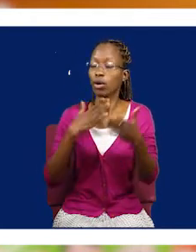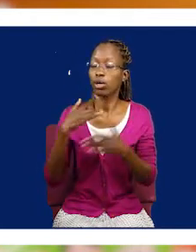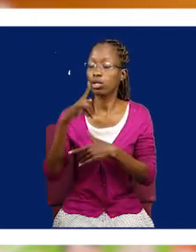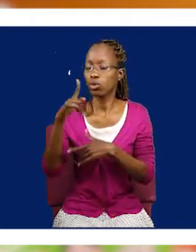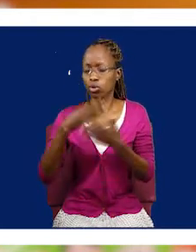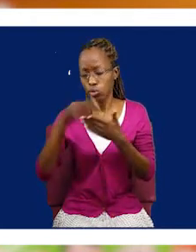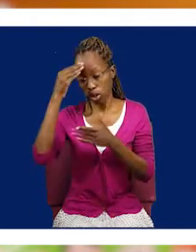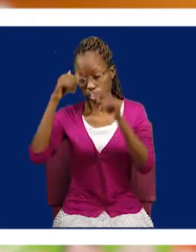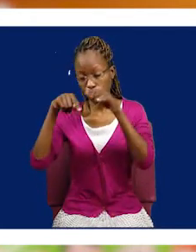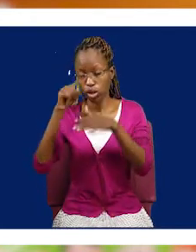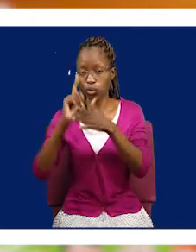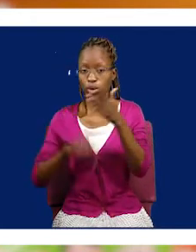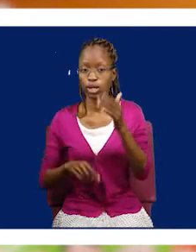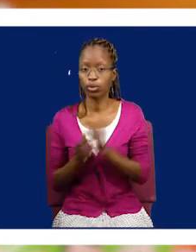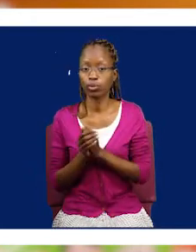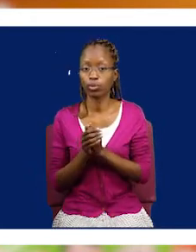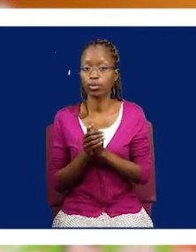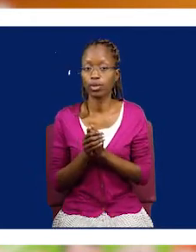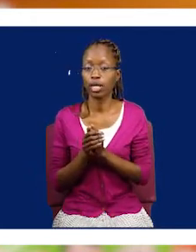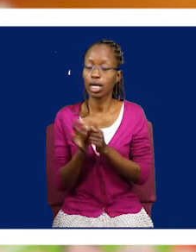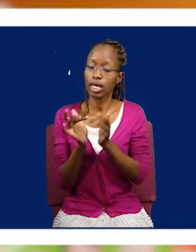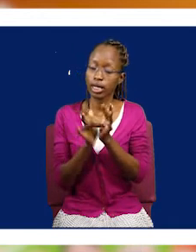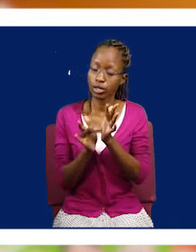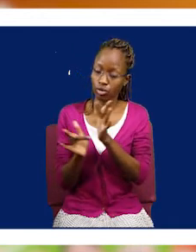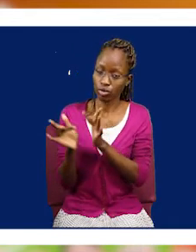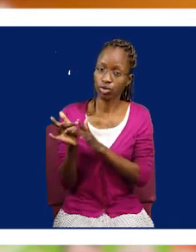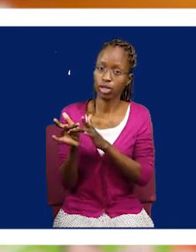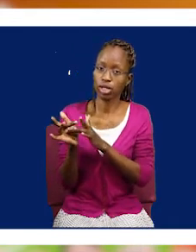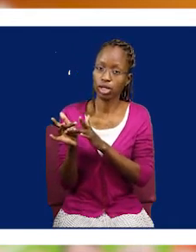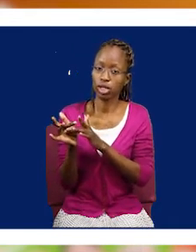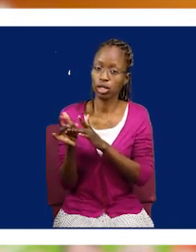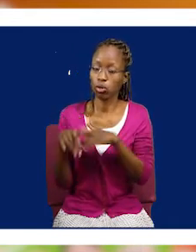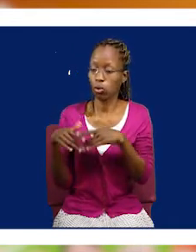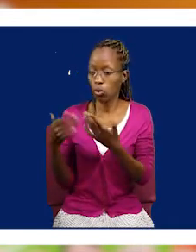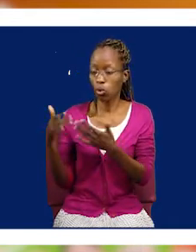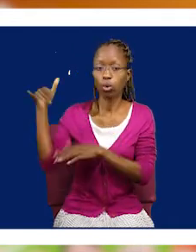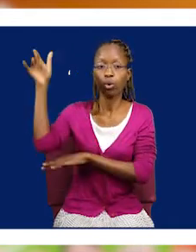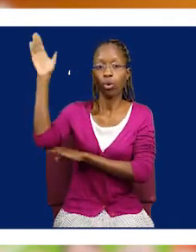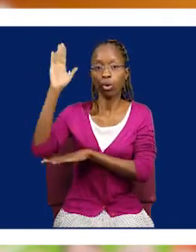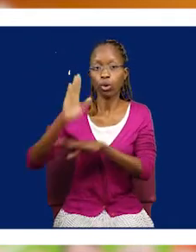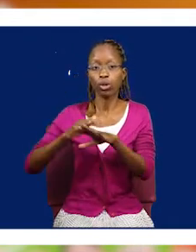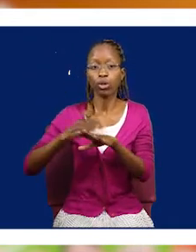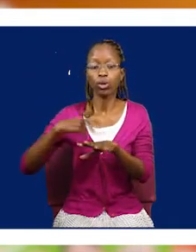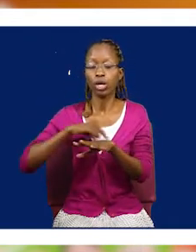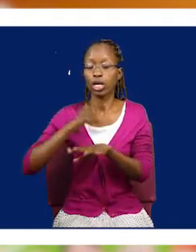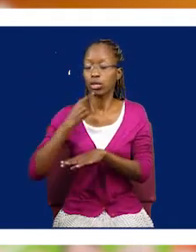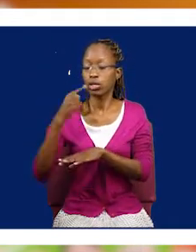home with today is that Jesus or God is calling us to tell